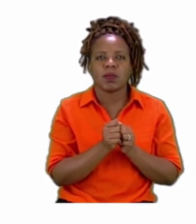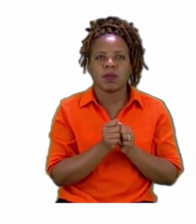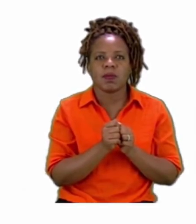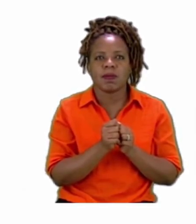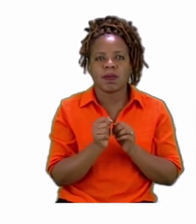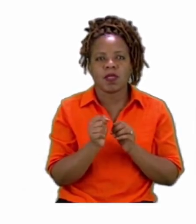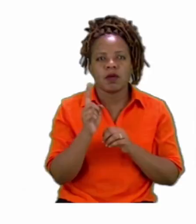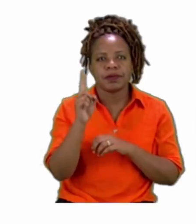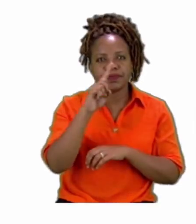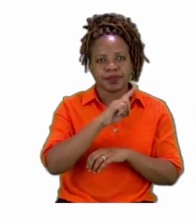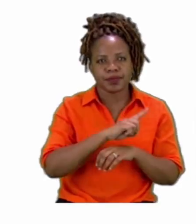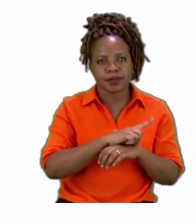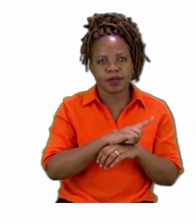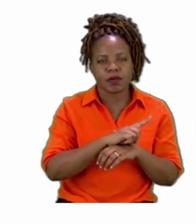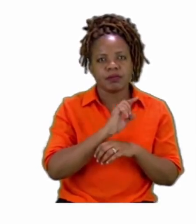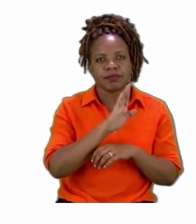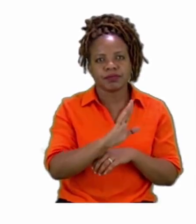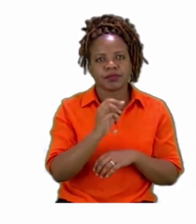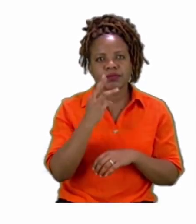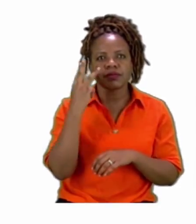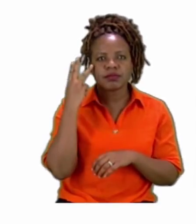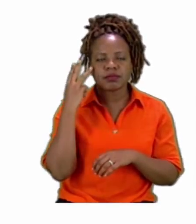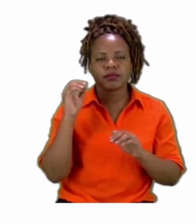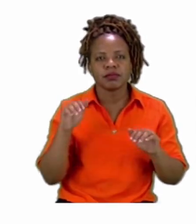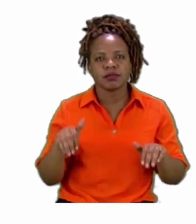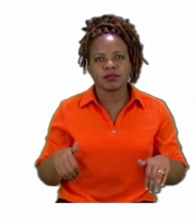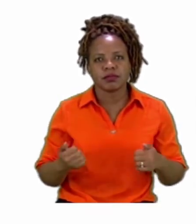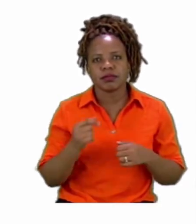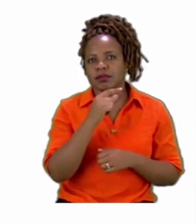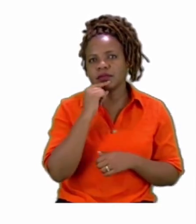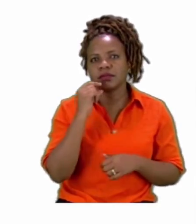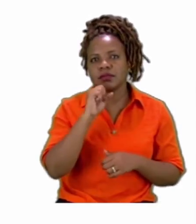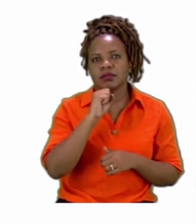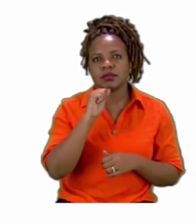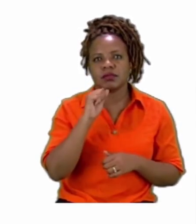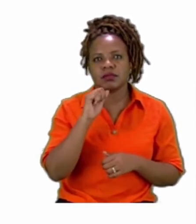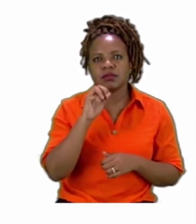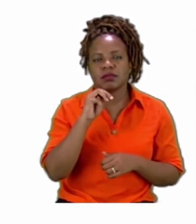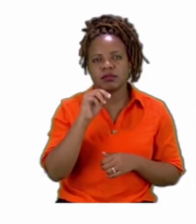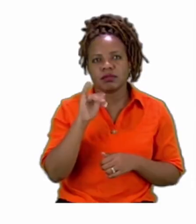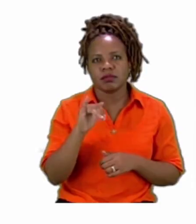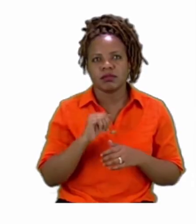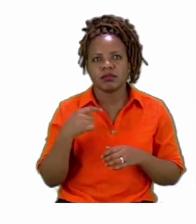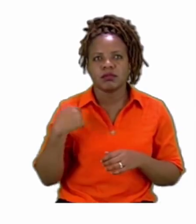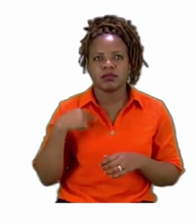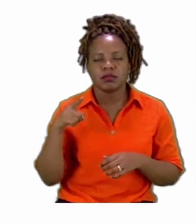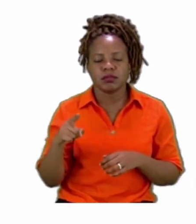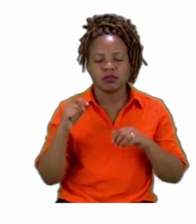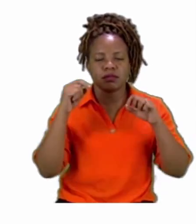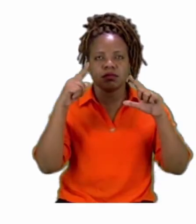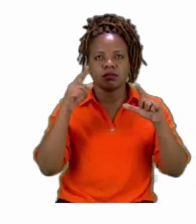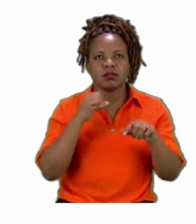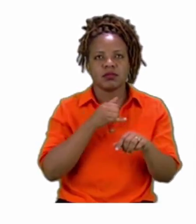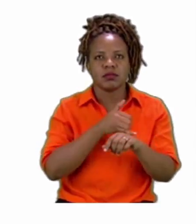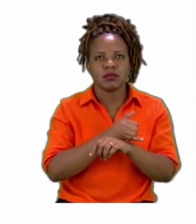sentence, one day there was a boy called Sammy. He woke up early